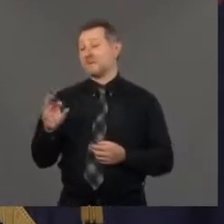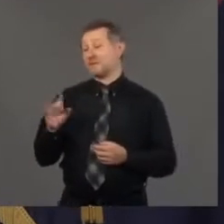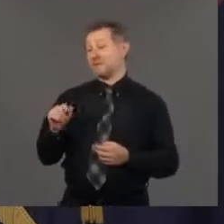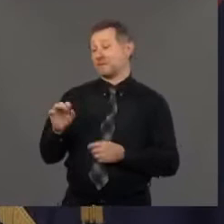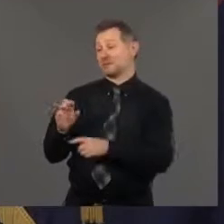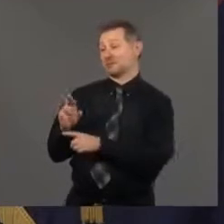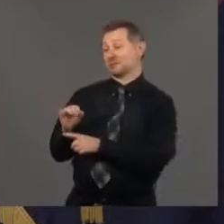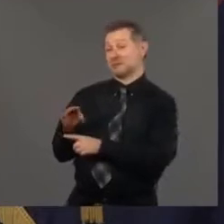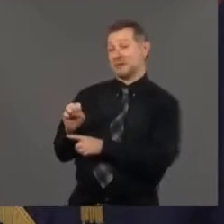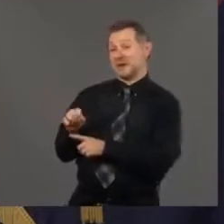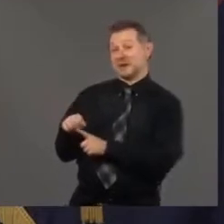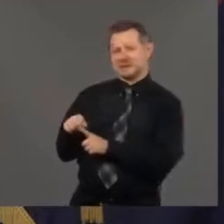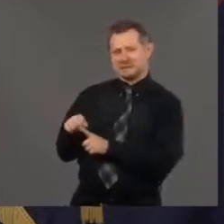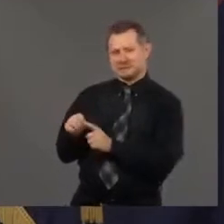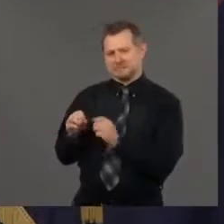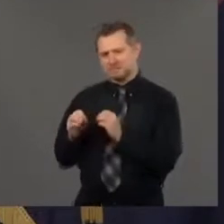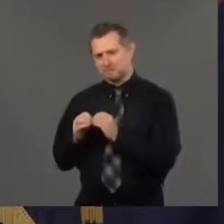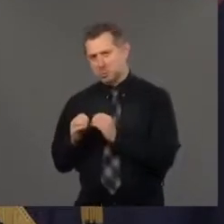more